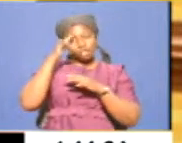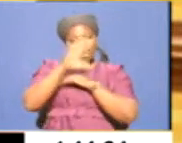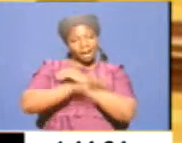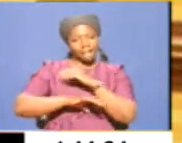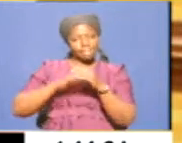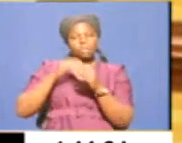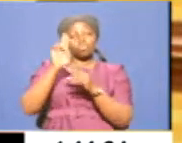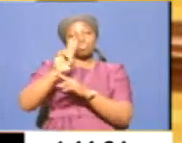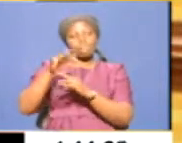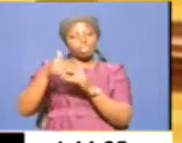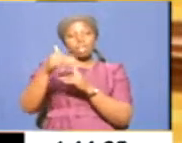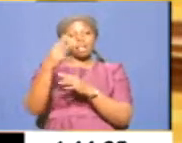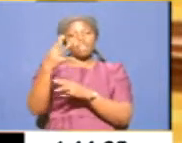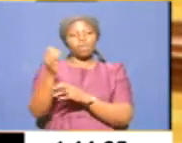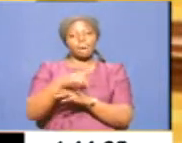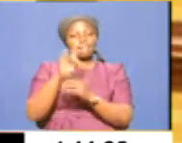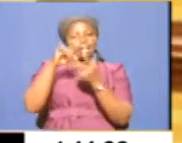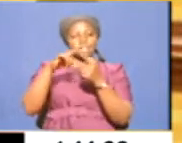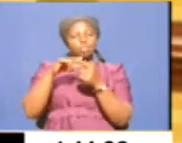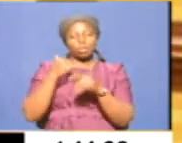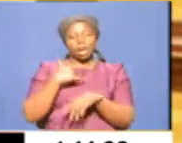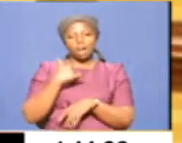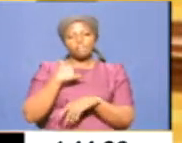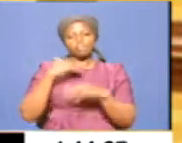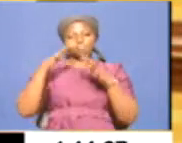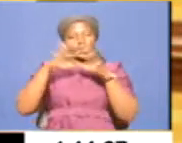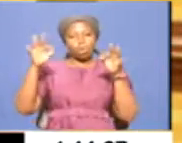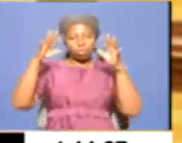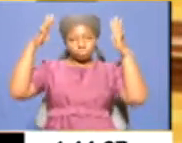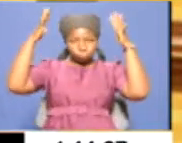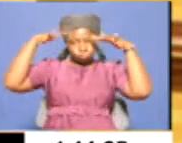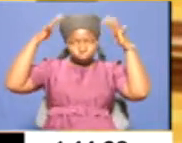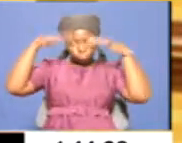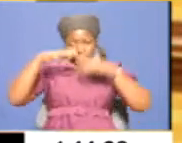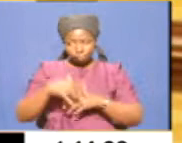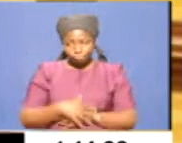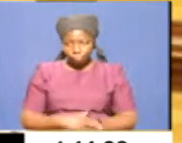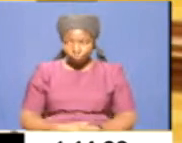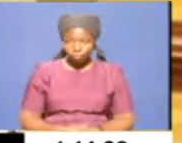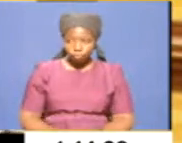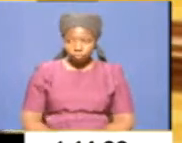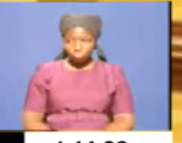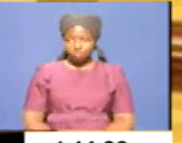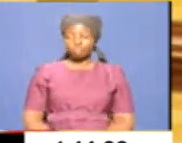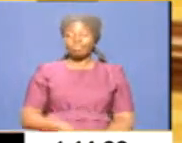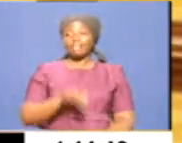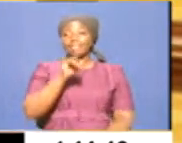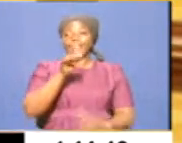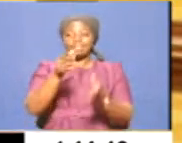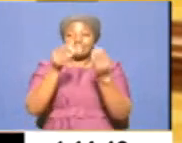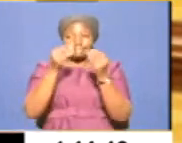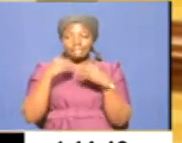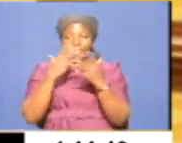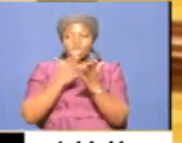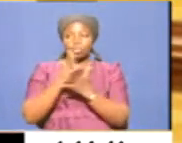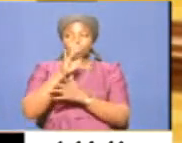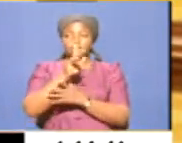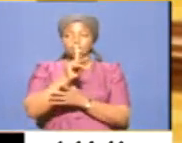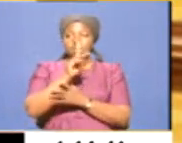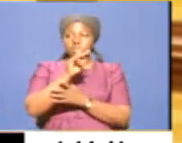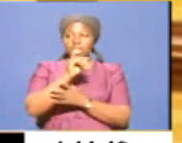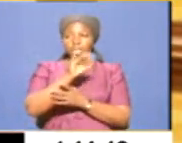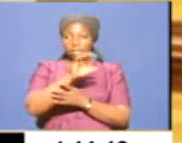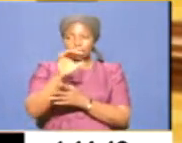surplus. We convert milk into powder. And this is given through the new KCC. So we will be able to remove the